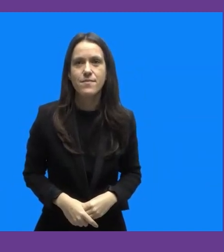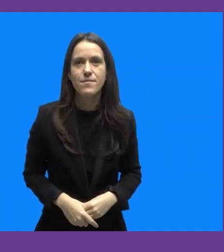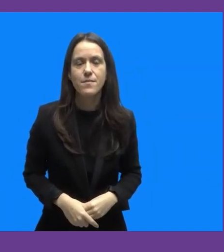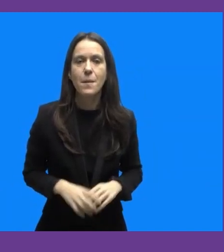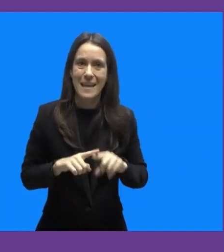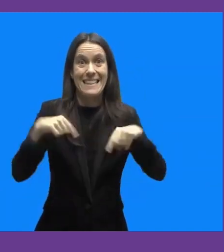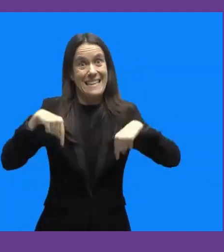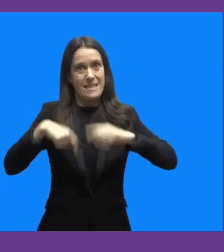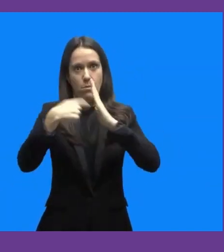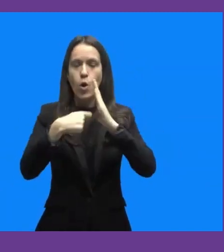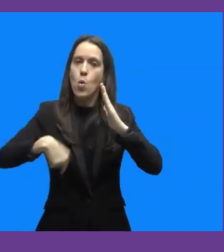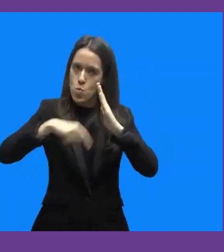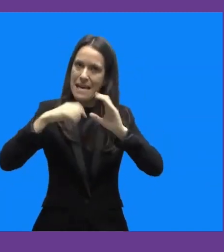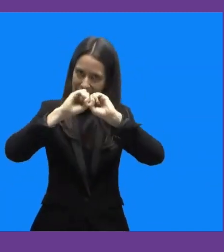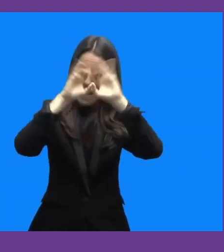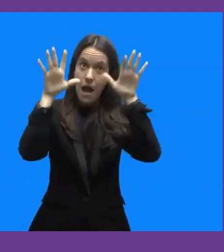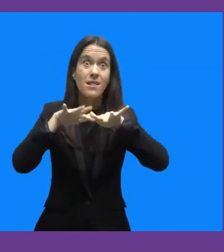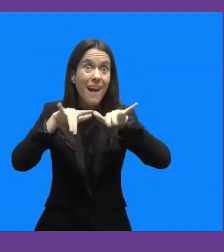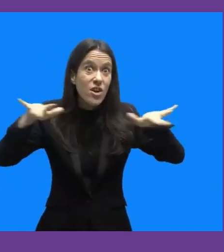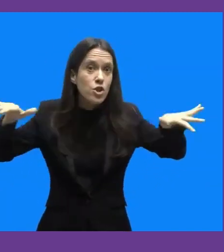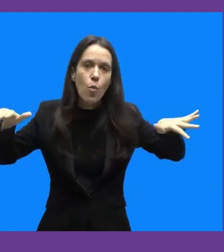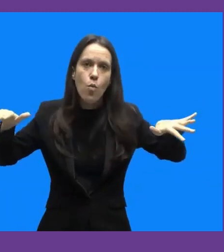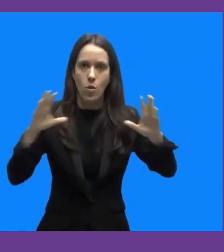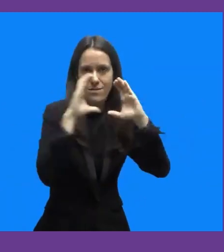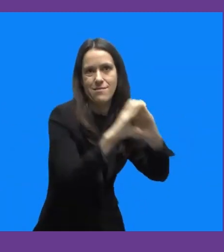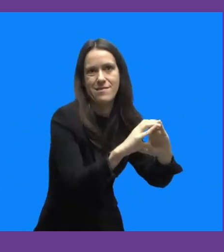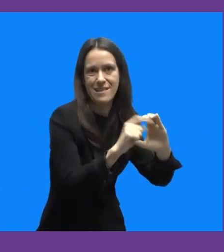this focusing on this group of people.